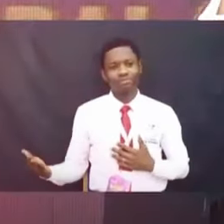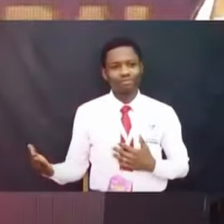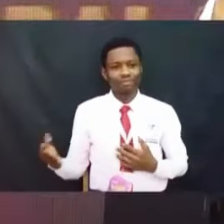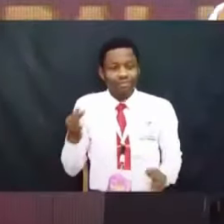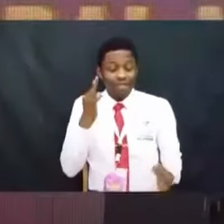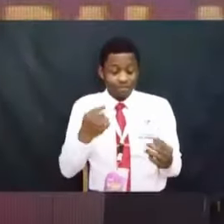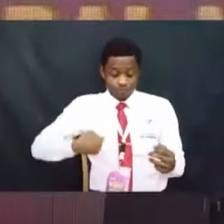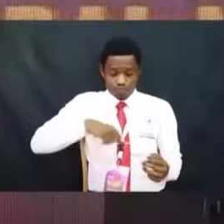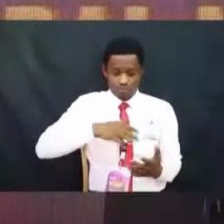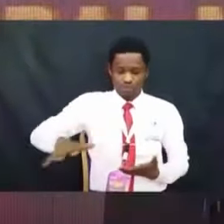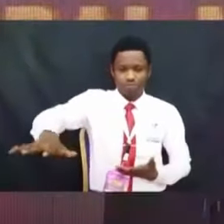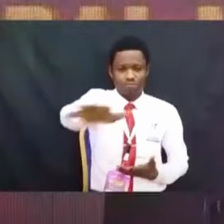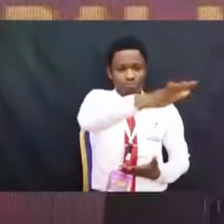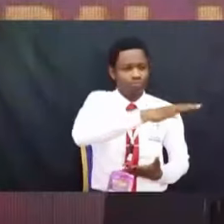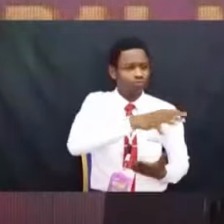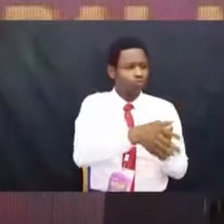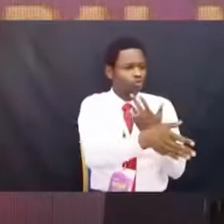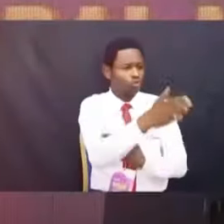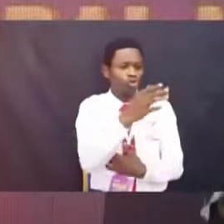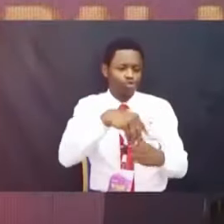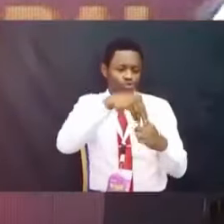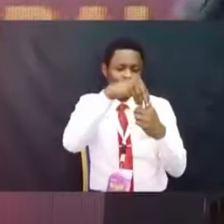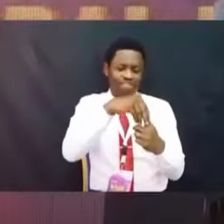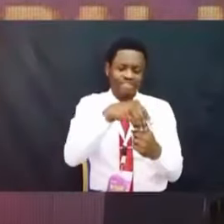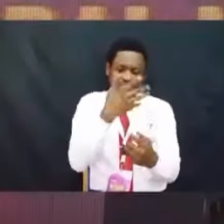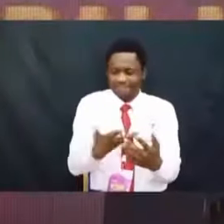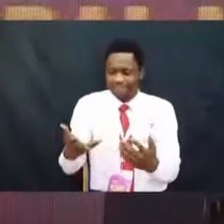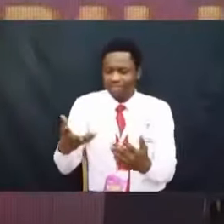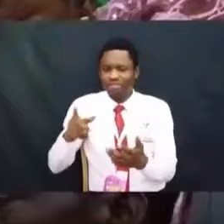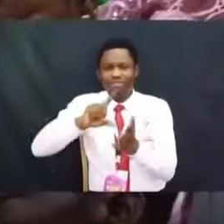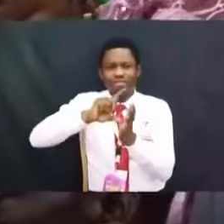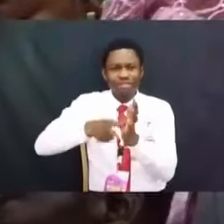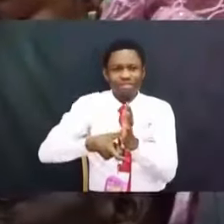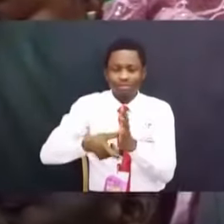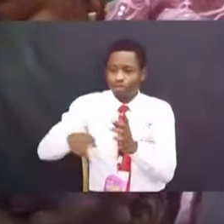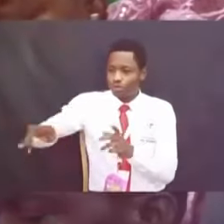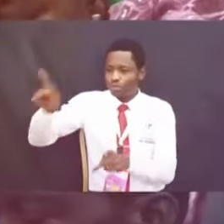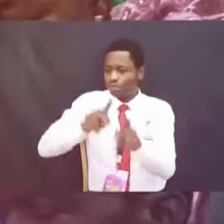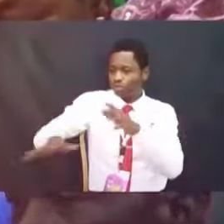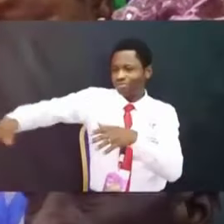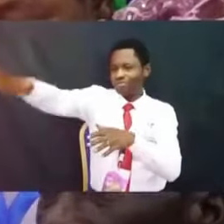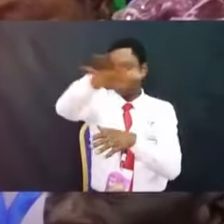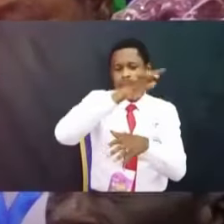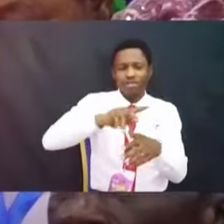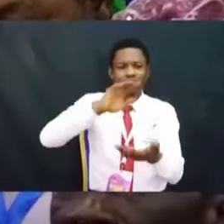special possession, then they should be our greatest treasure.